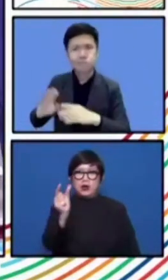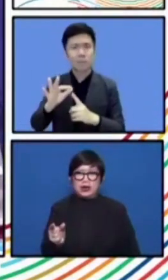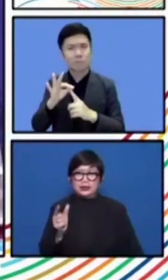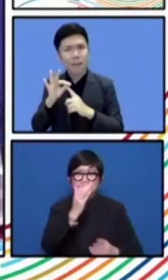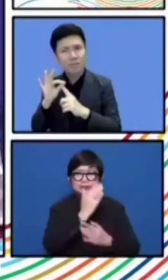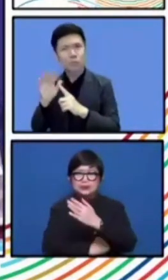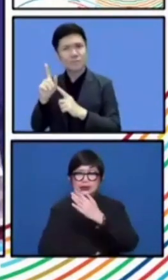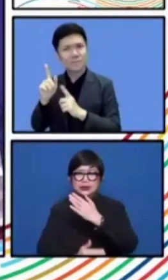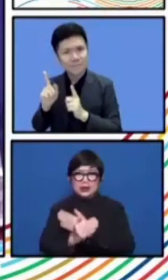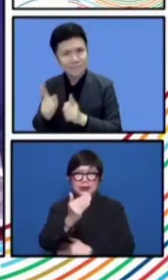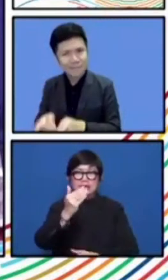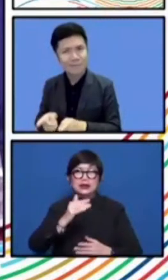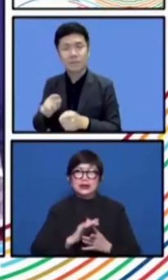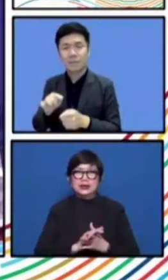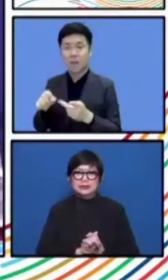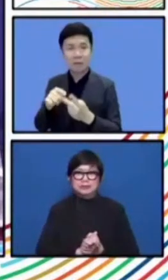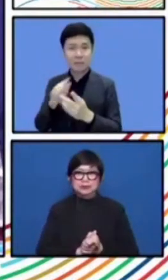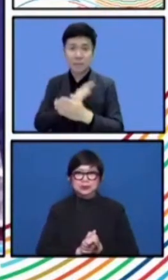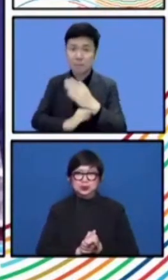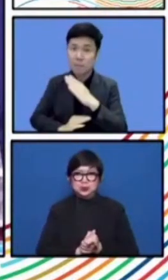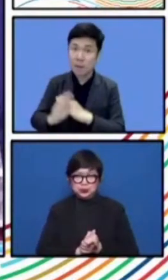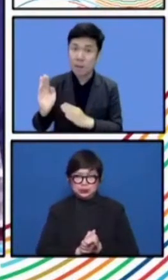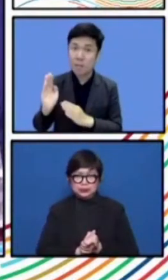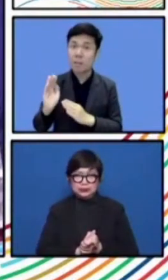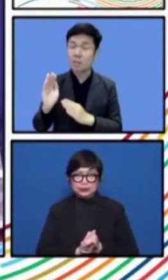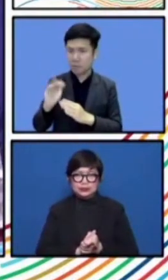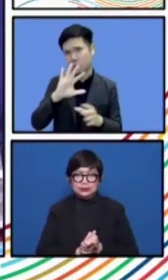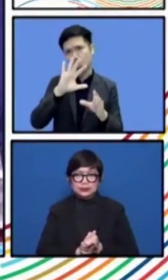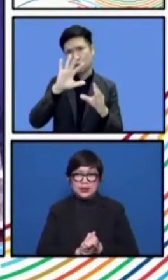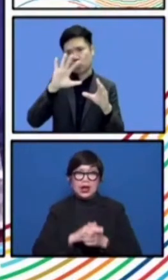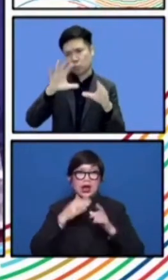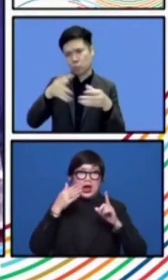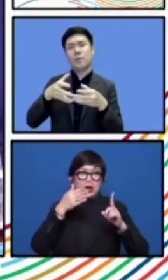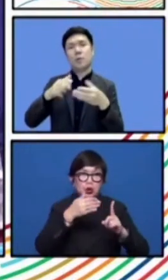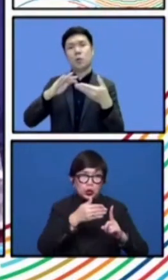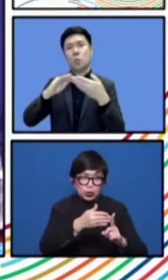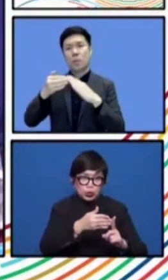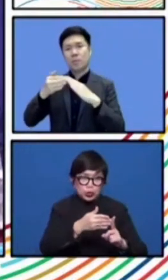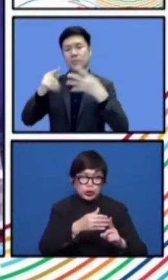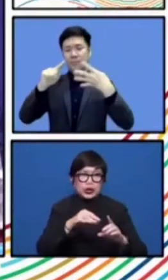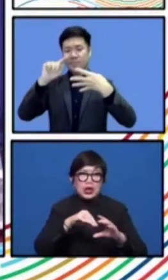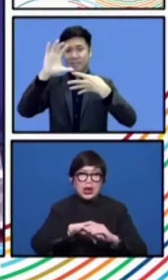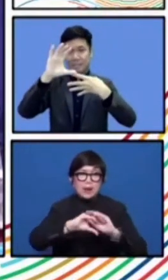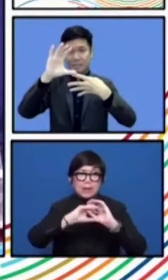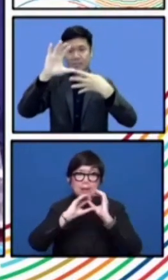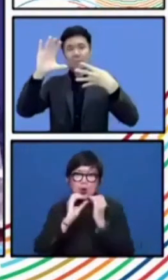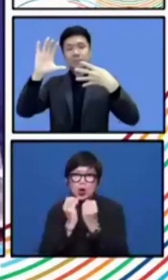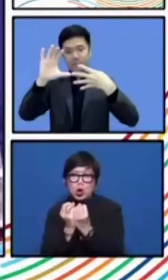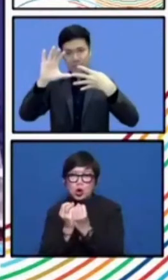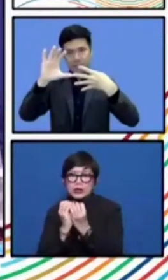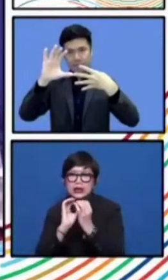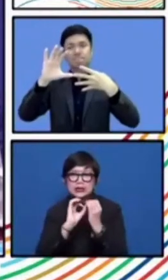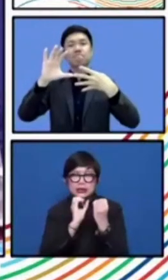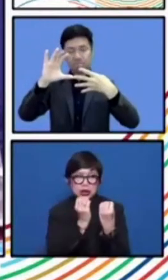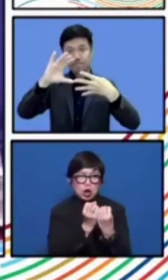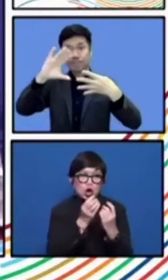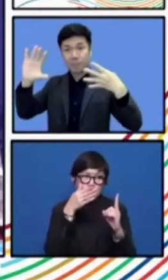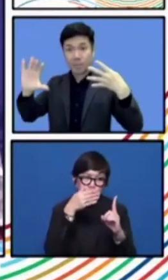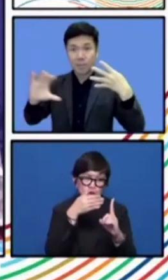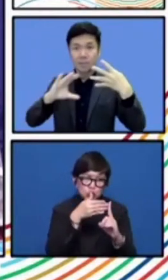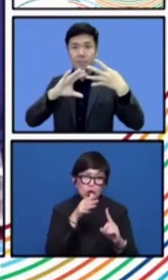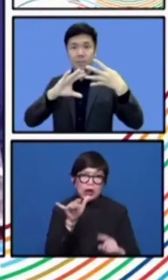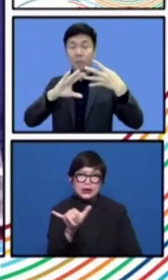are within this community with a shared common goal that that sea is the word commitment